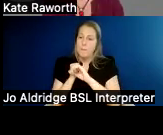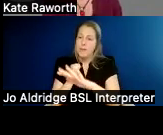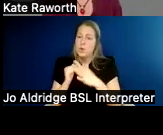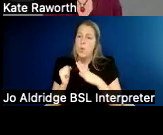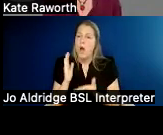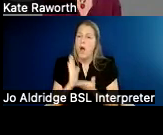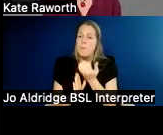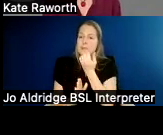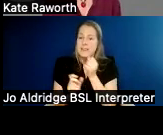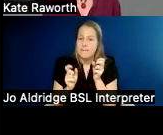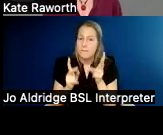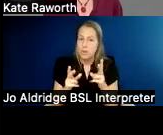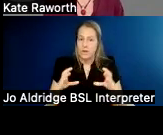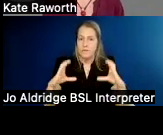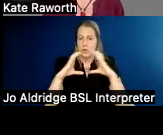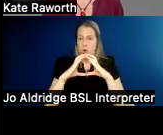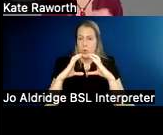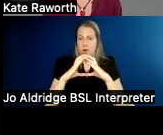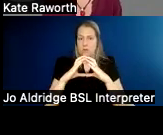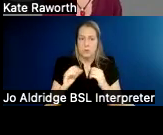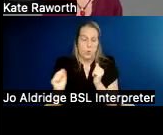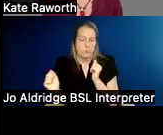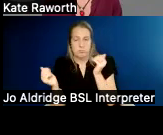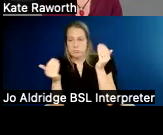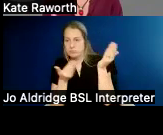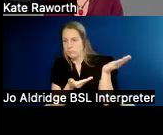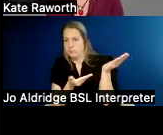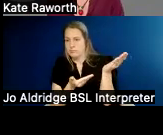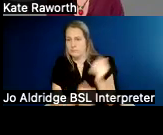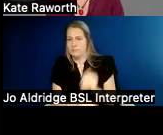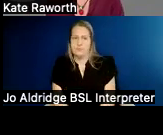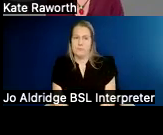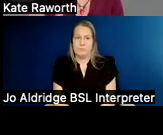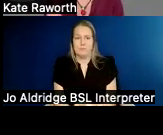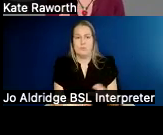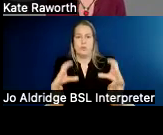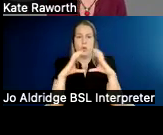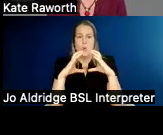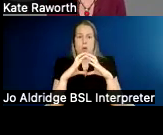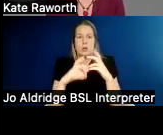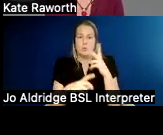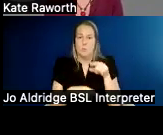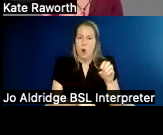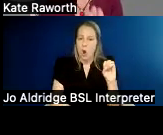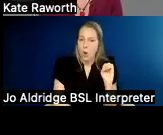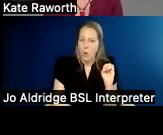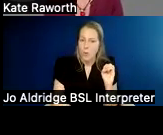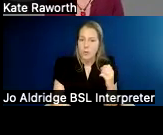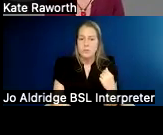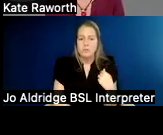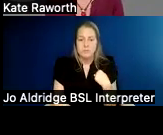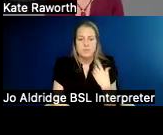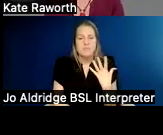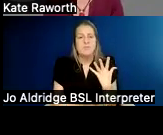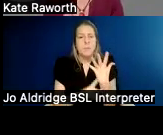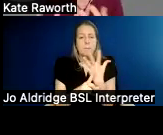that. Doughnut 2.0. So this time round, I drew again on planetary boundary science, and the Earth system